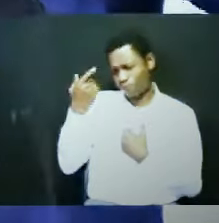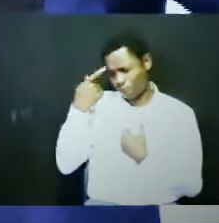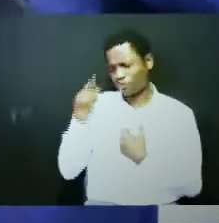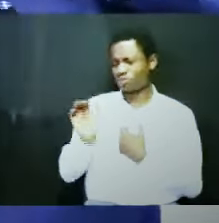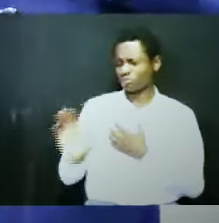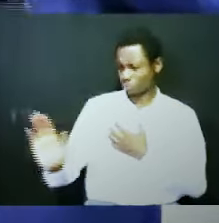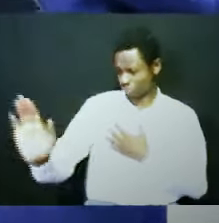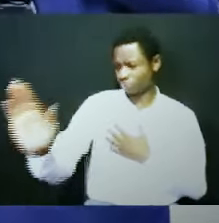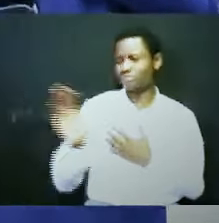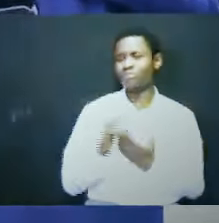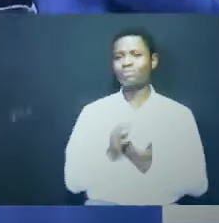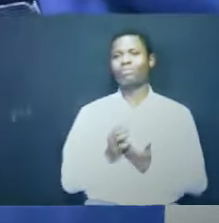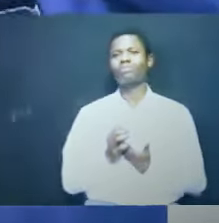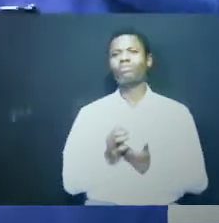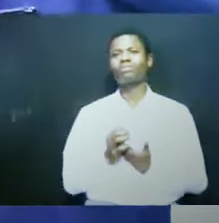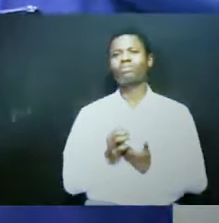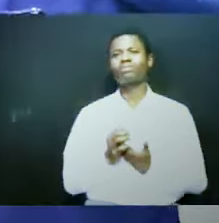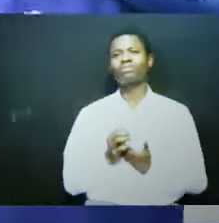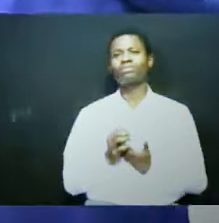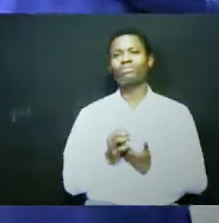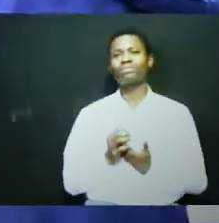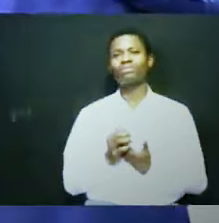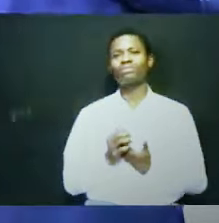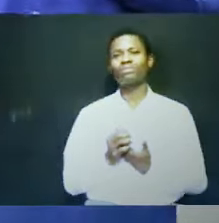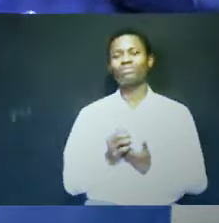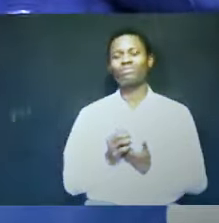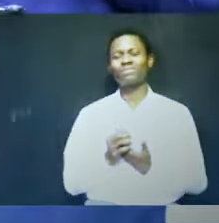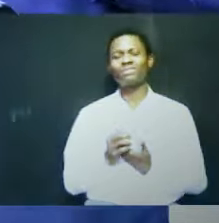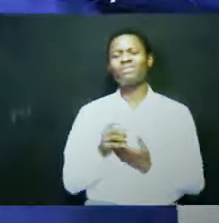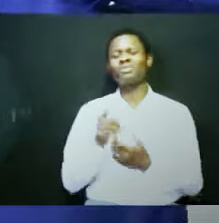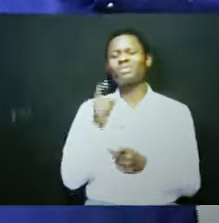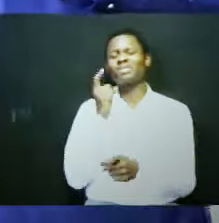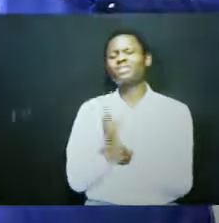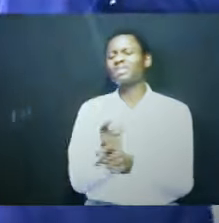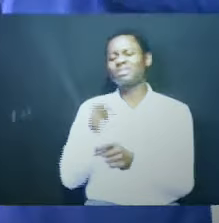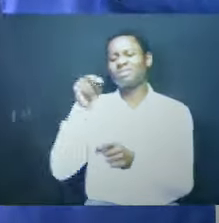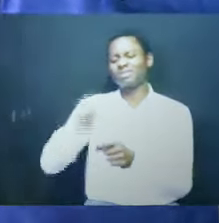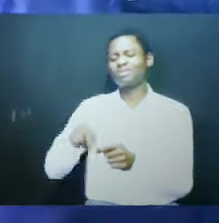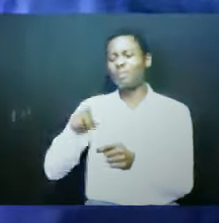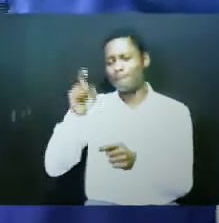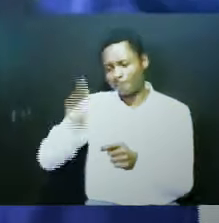yours. All we need to do is to grow up.